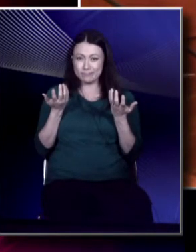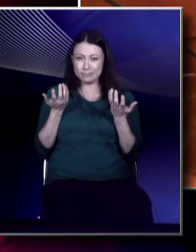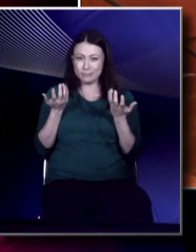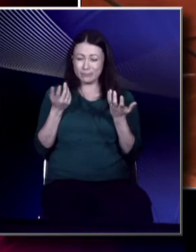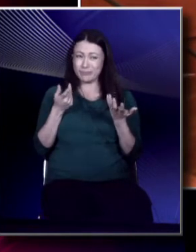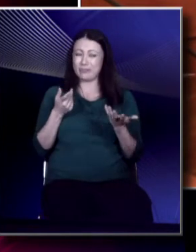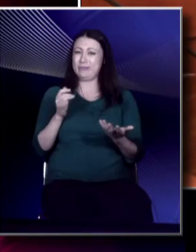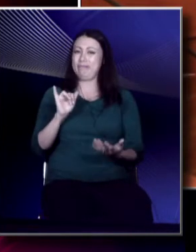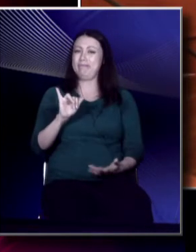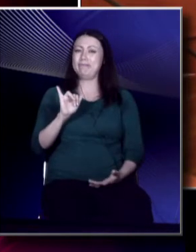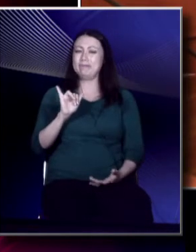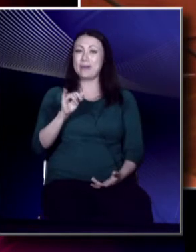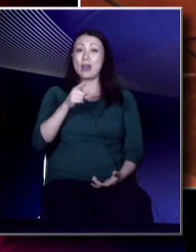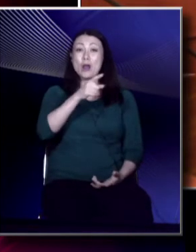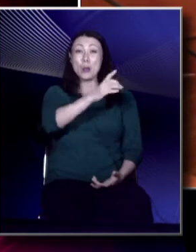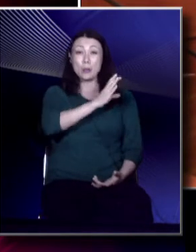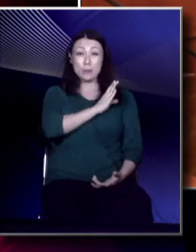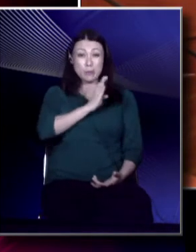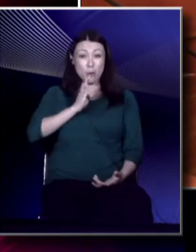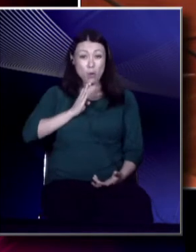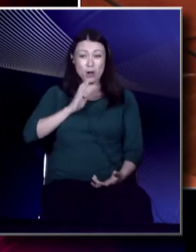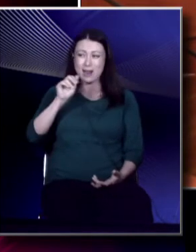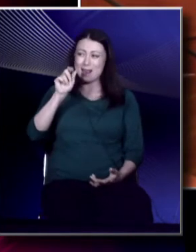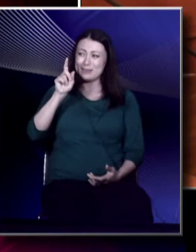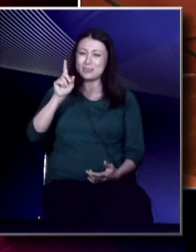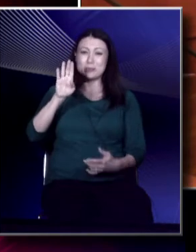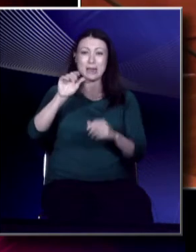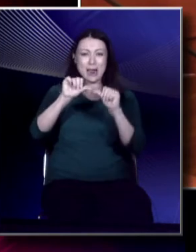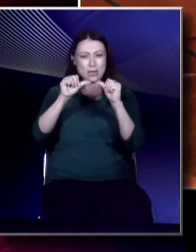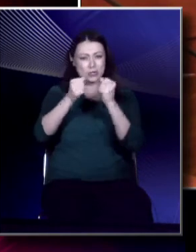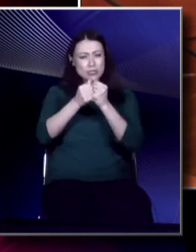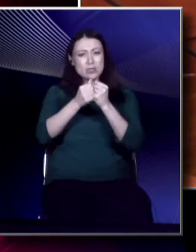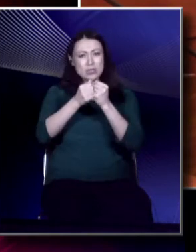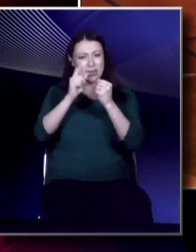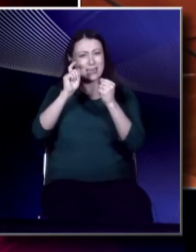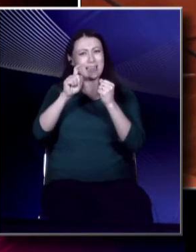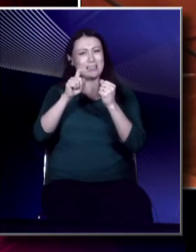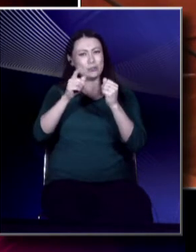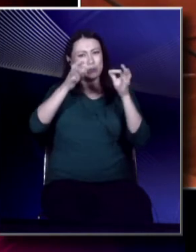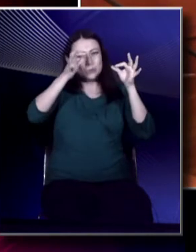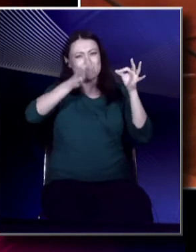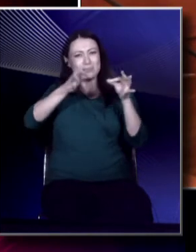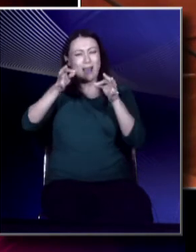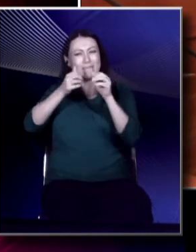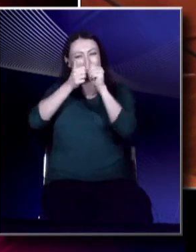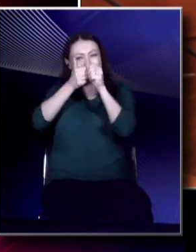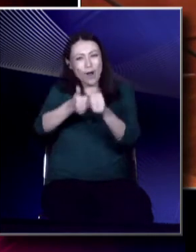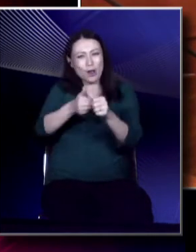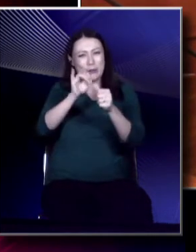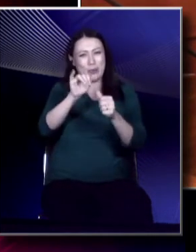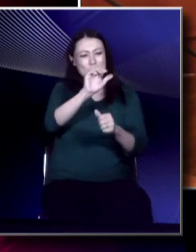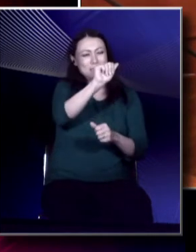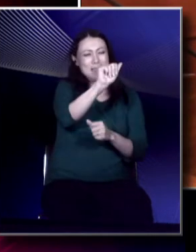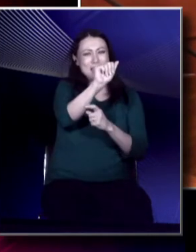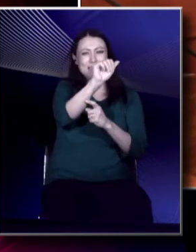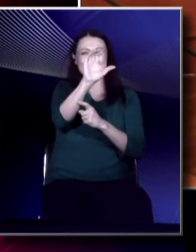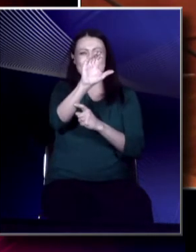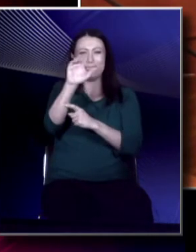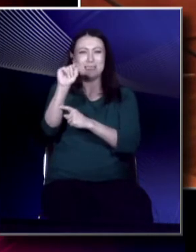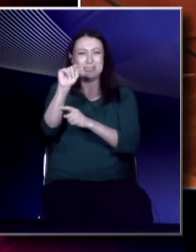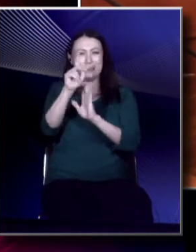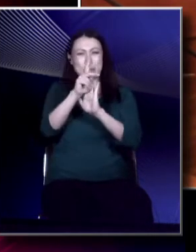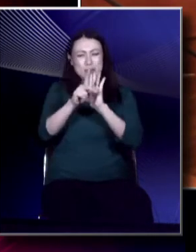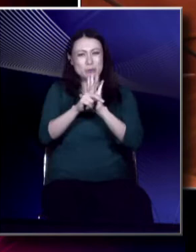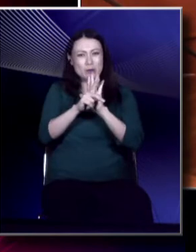The board and ASDB agency need to make decisions that are based on our guiding principles and the shared understanding of evidence